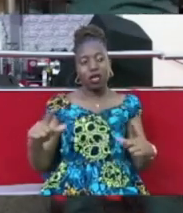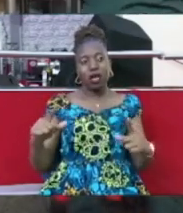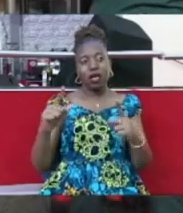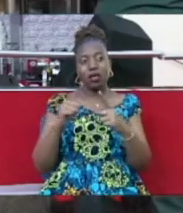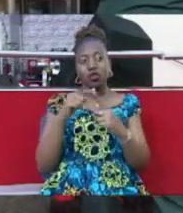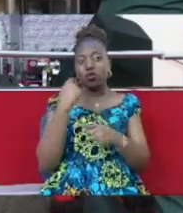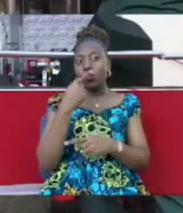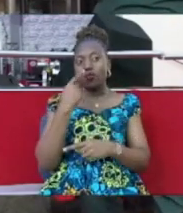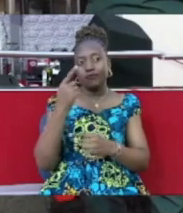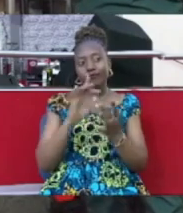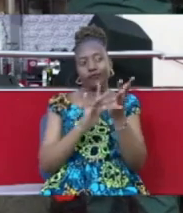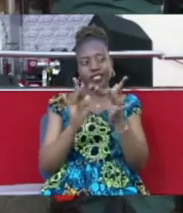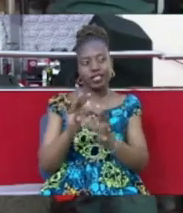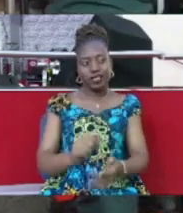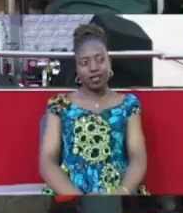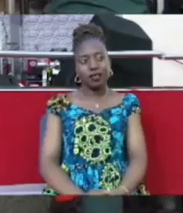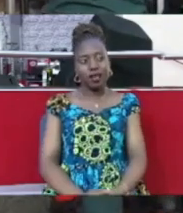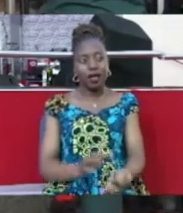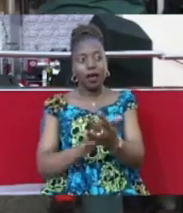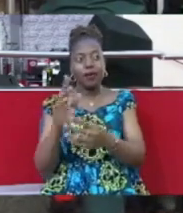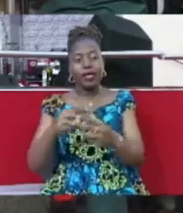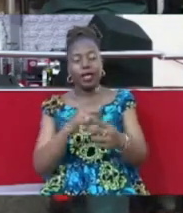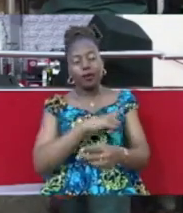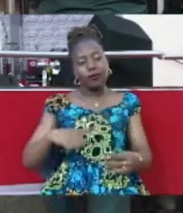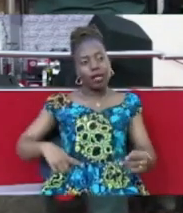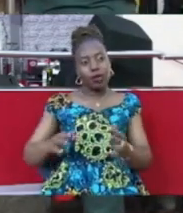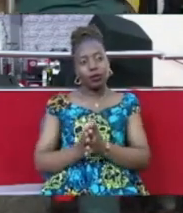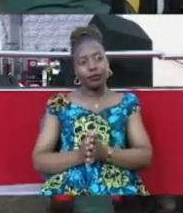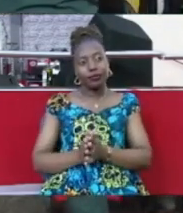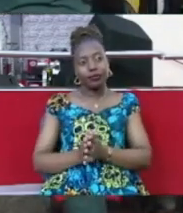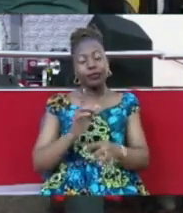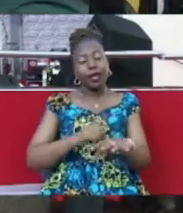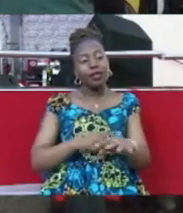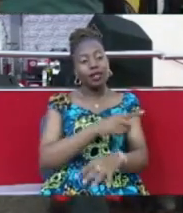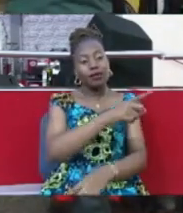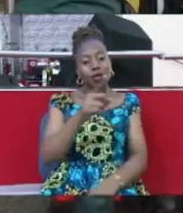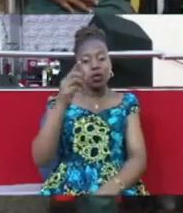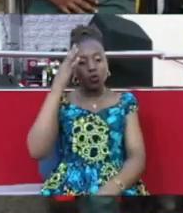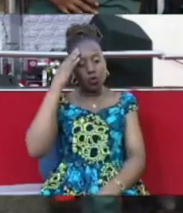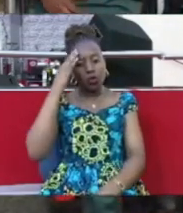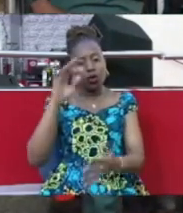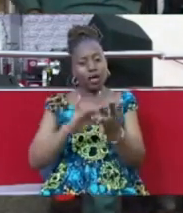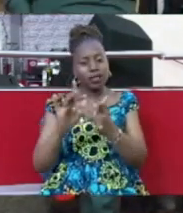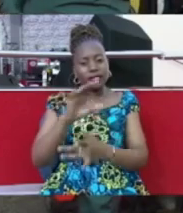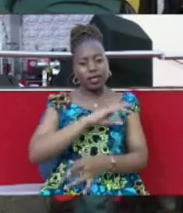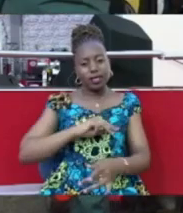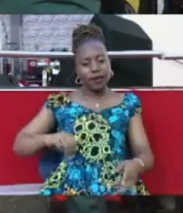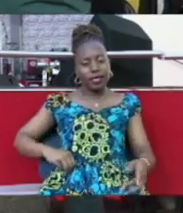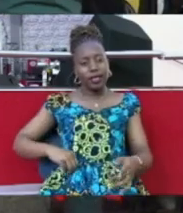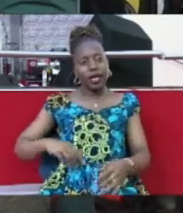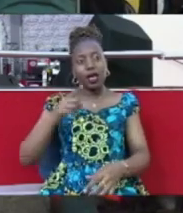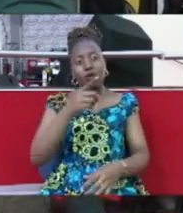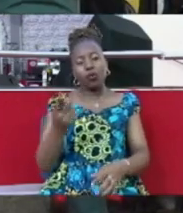uhusiano wako wa karibu na Kristo. Praise the name of the Lord. Amen. When you know that he is the Messiah, you walk inside that door